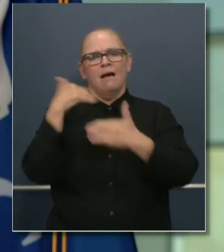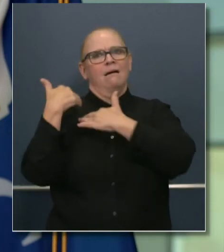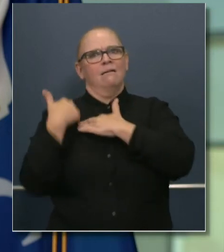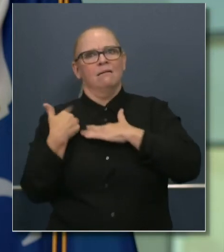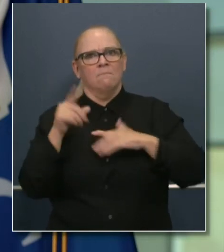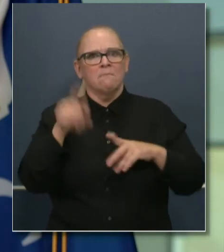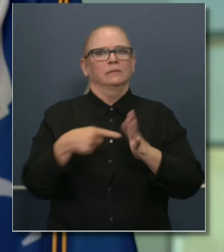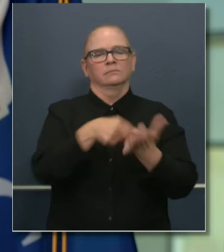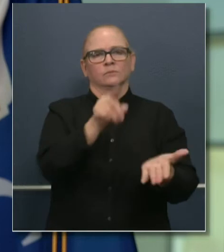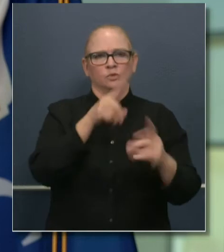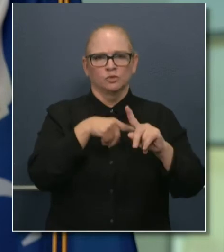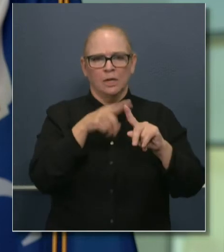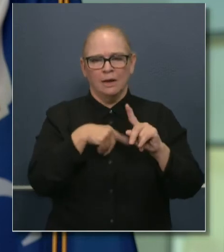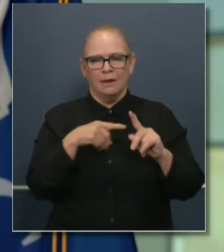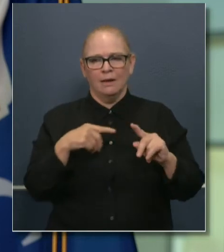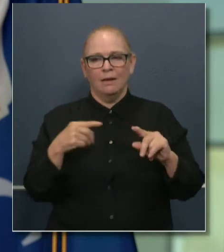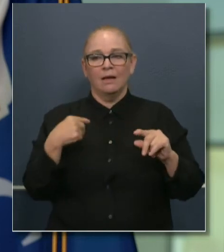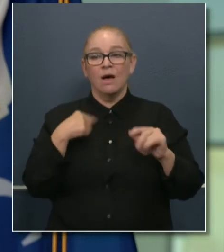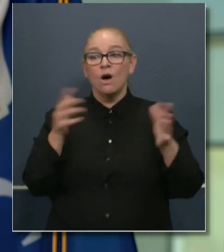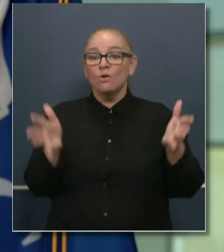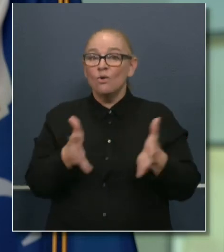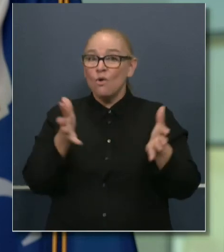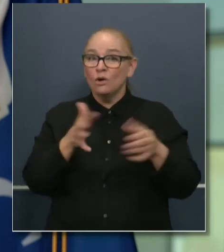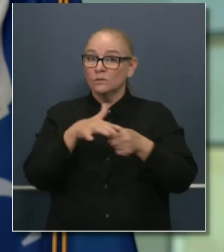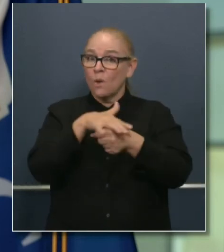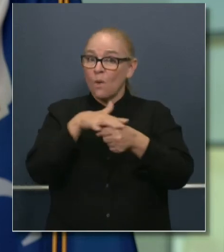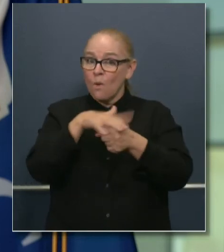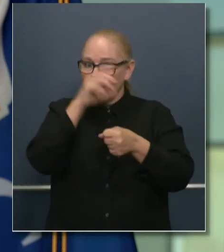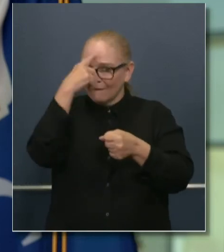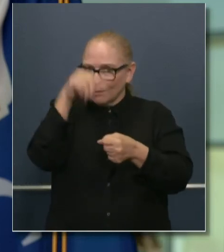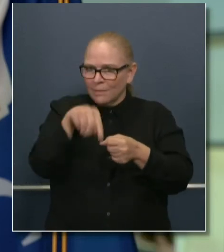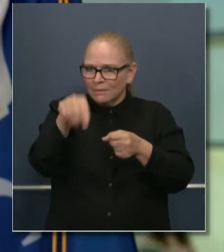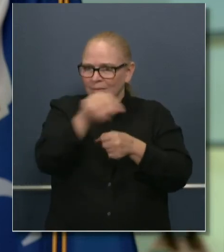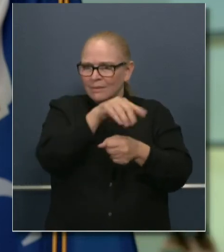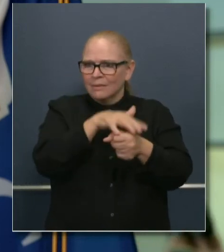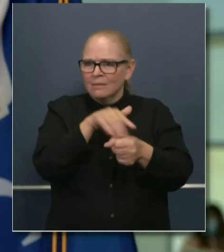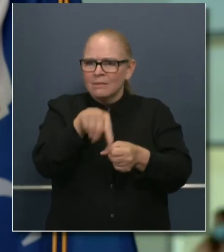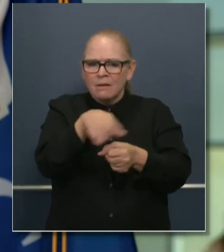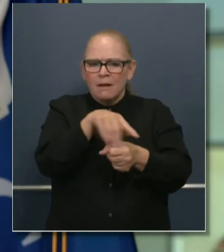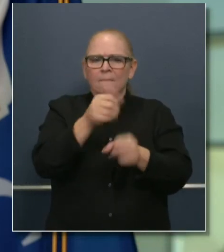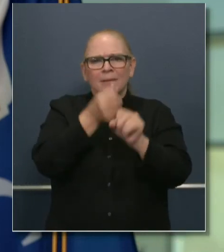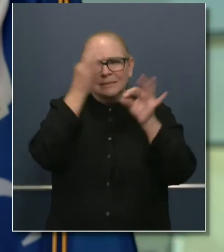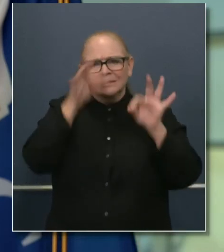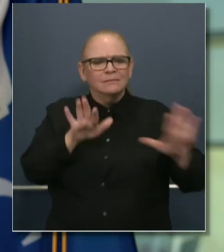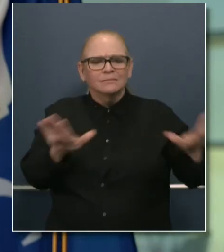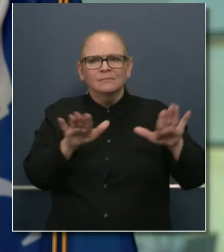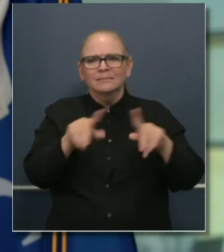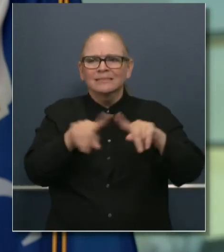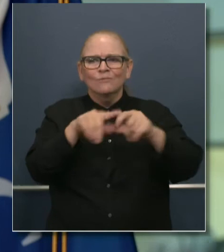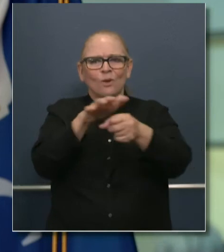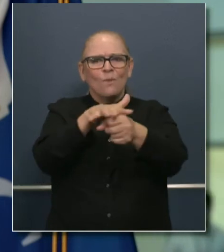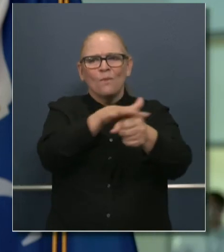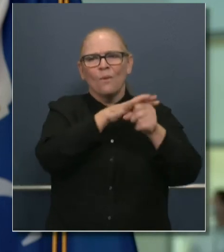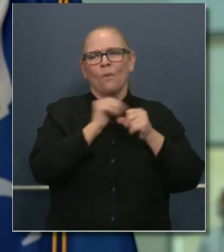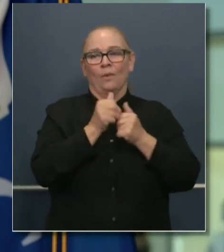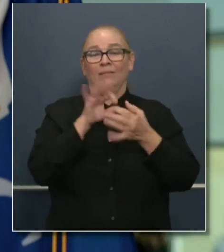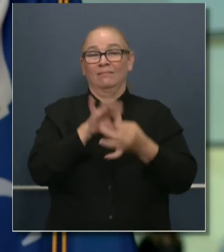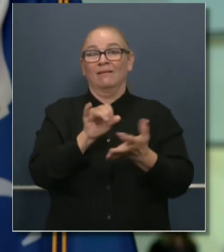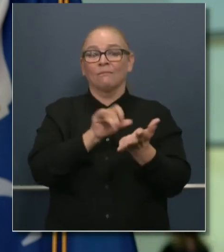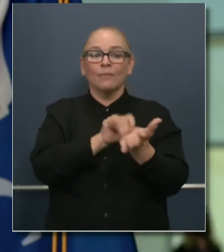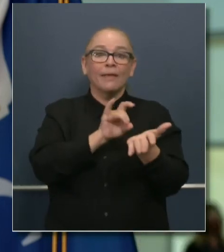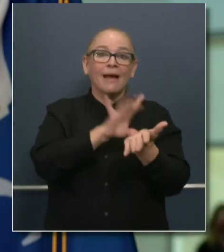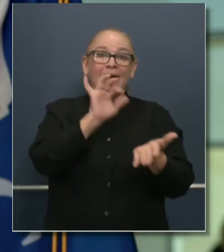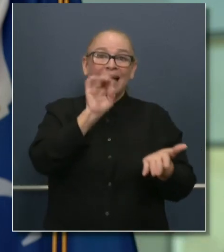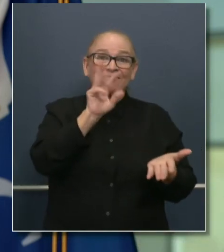out to encourage local government to make decisions as it relates to evictions and the like for themselves. We are actively, and this